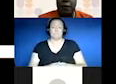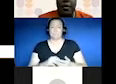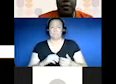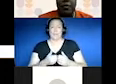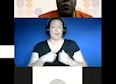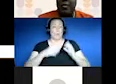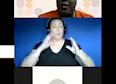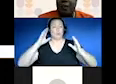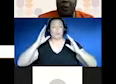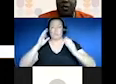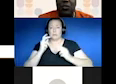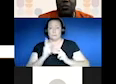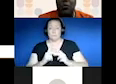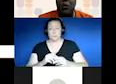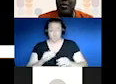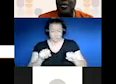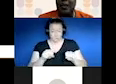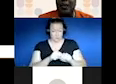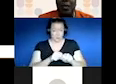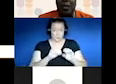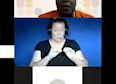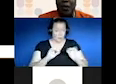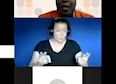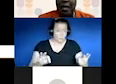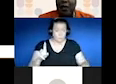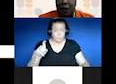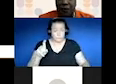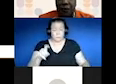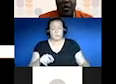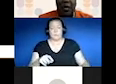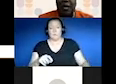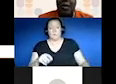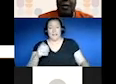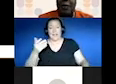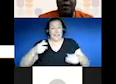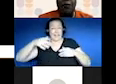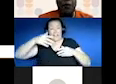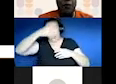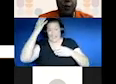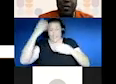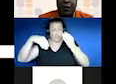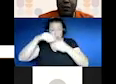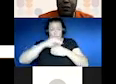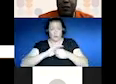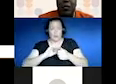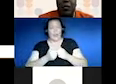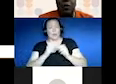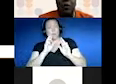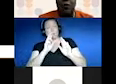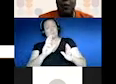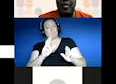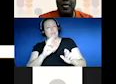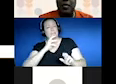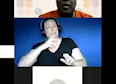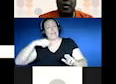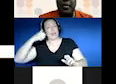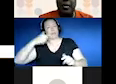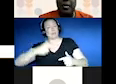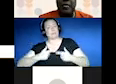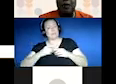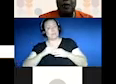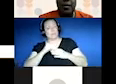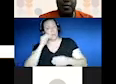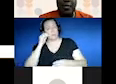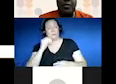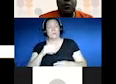greet everybody? Do I take off my shoes? Do I need to have a head covering? How do I respect the elders living in your home? I think